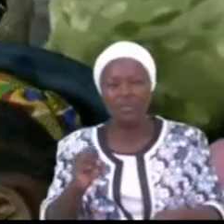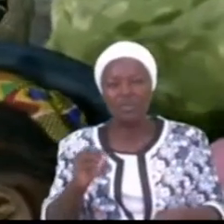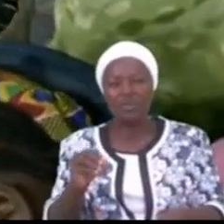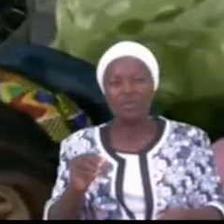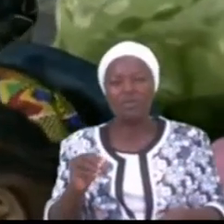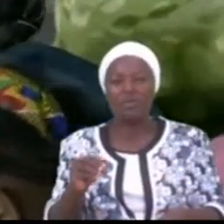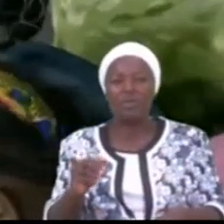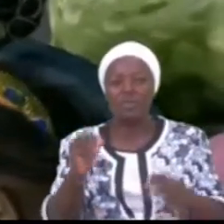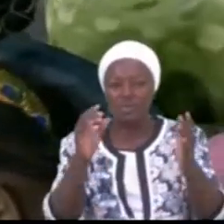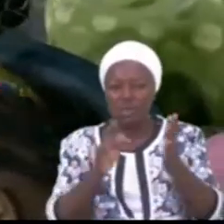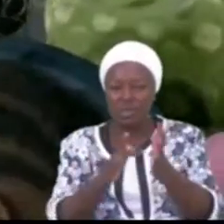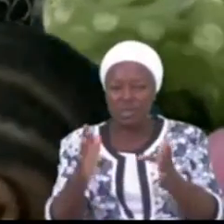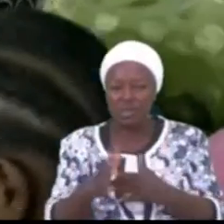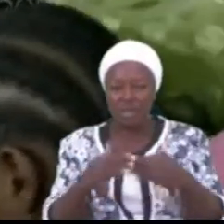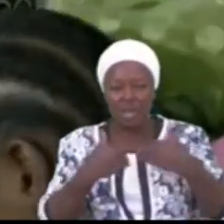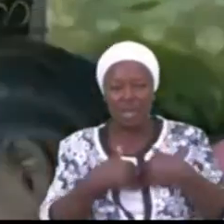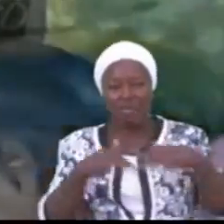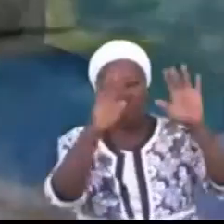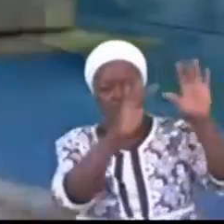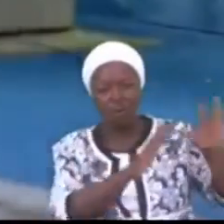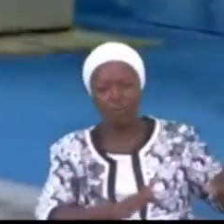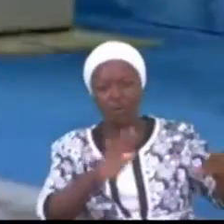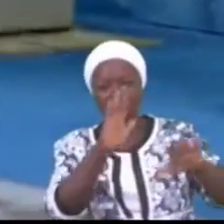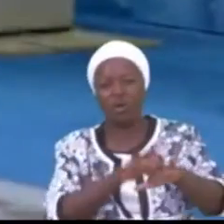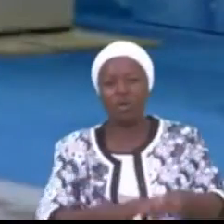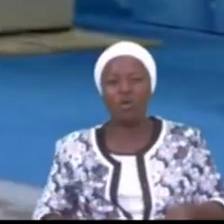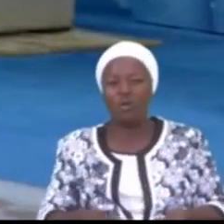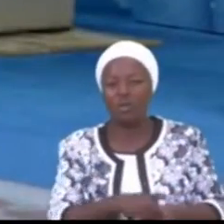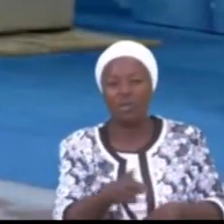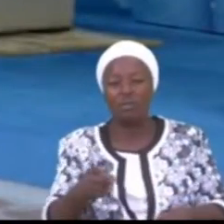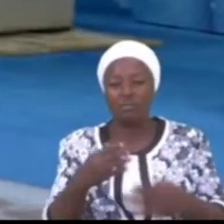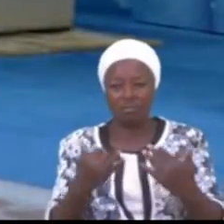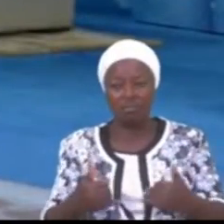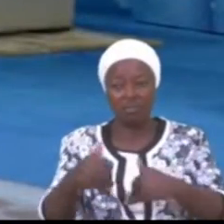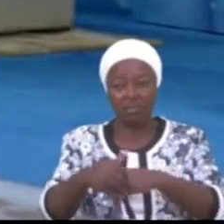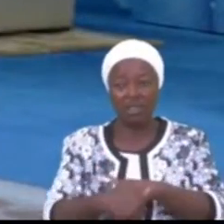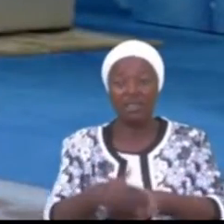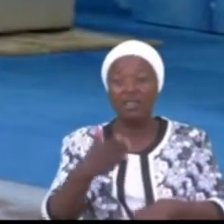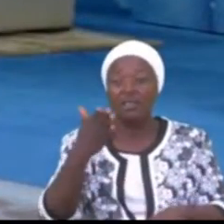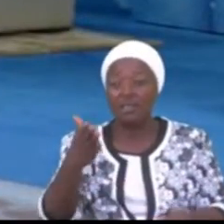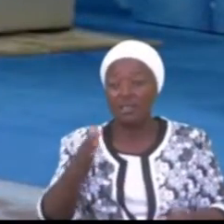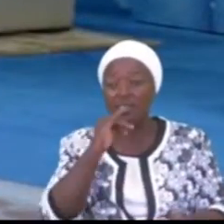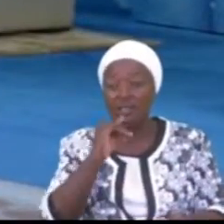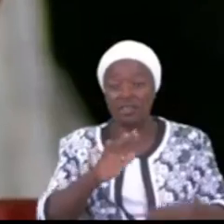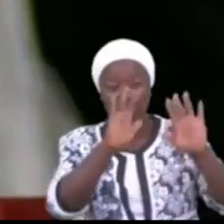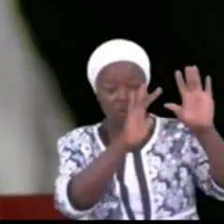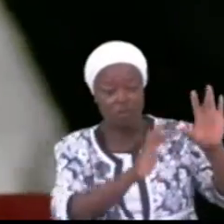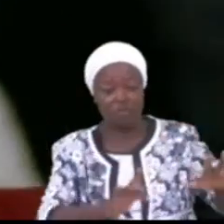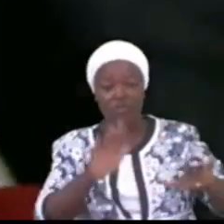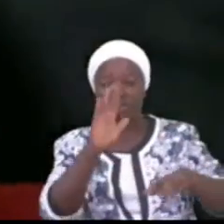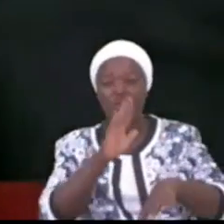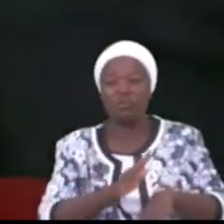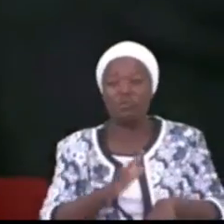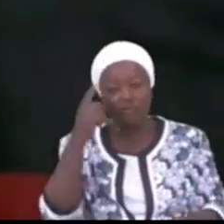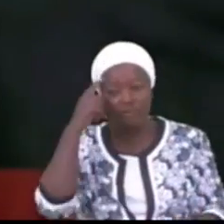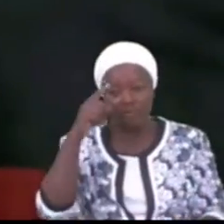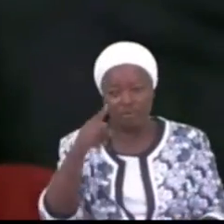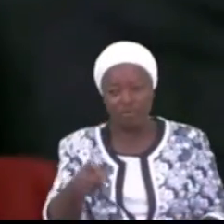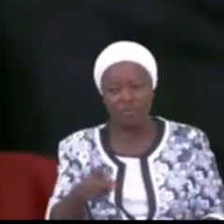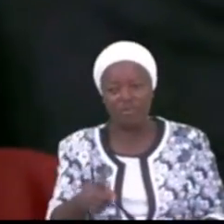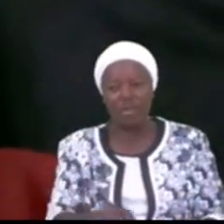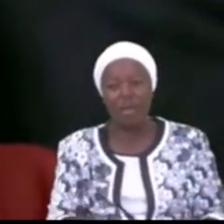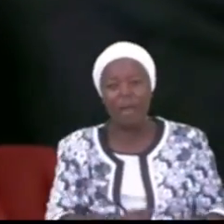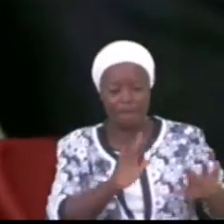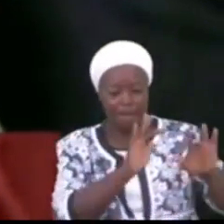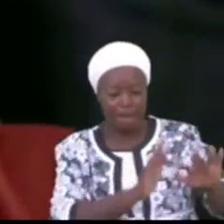Jesus had compassion on them. Tonight, there's compassion on you. Amen. Mercy